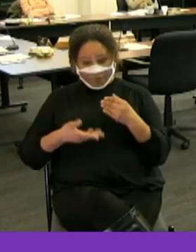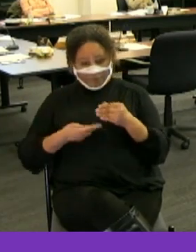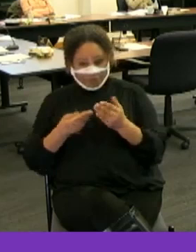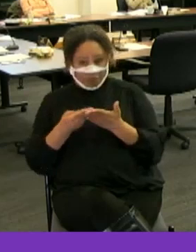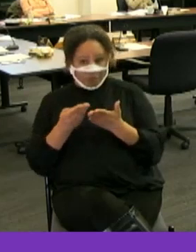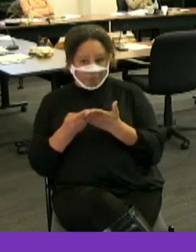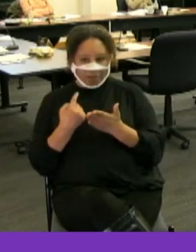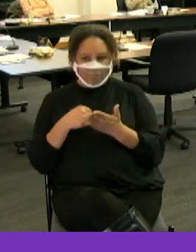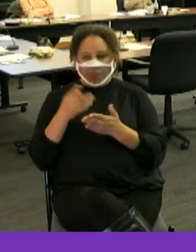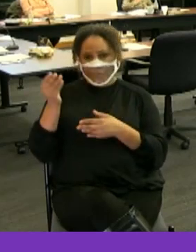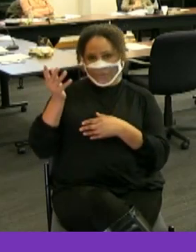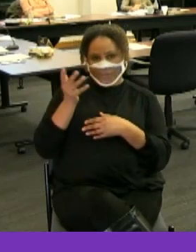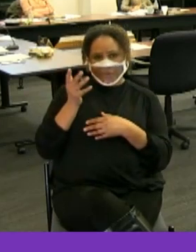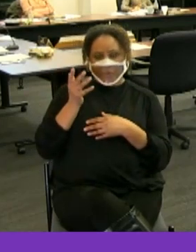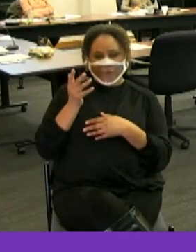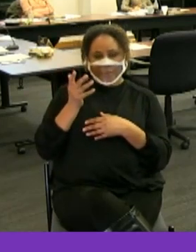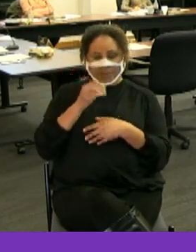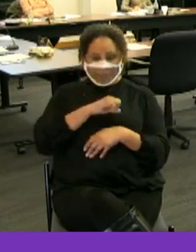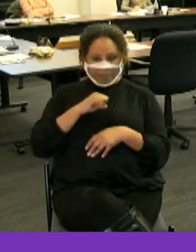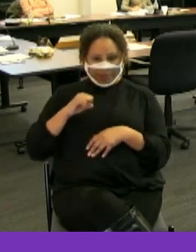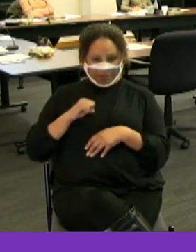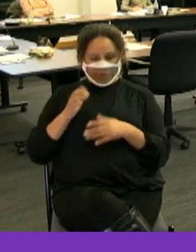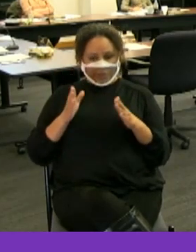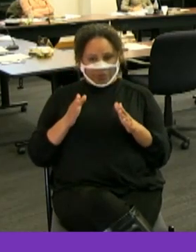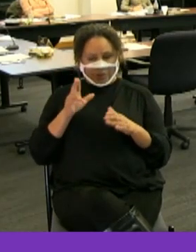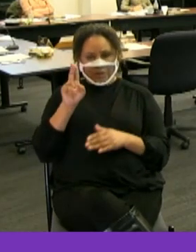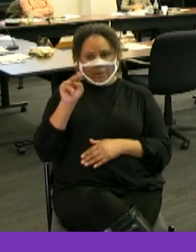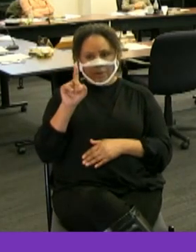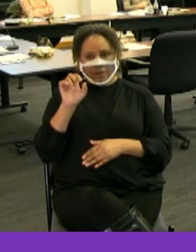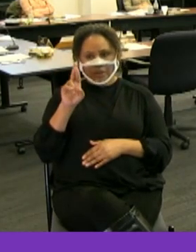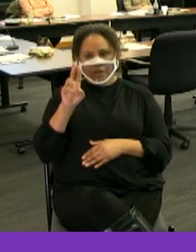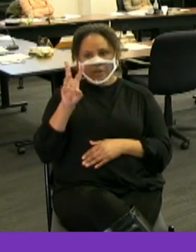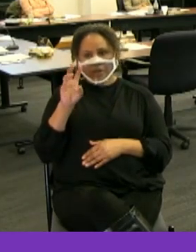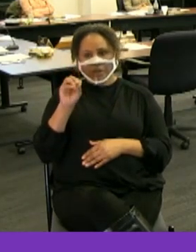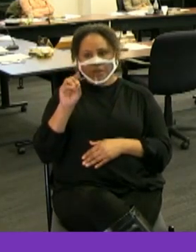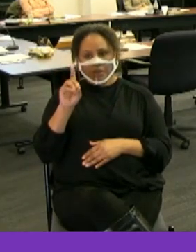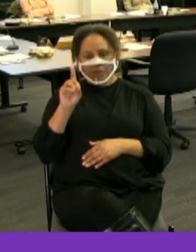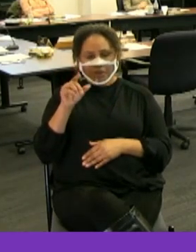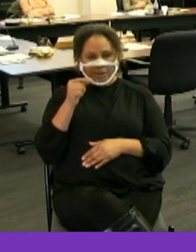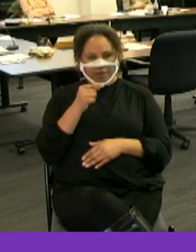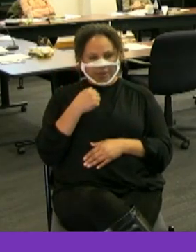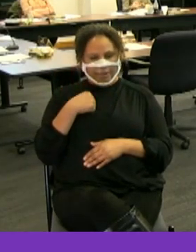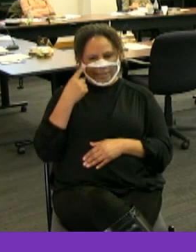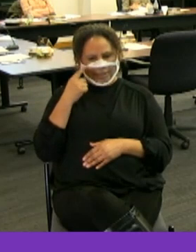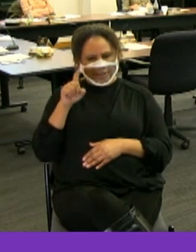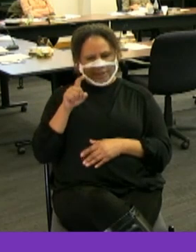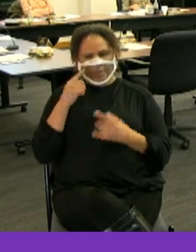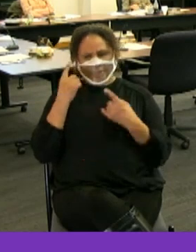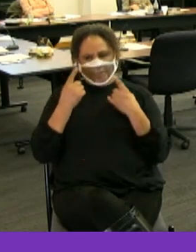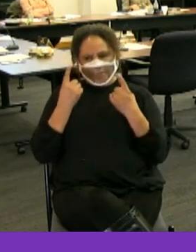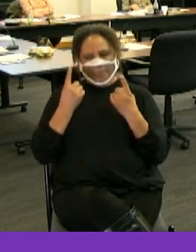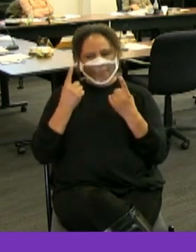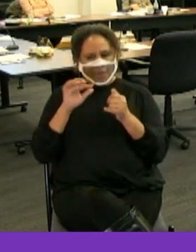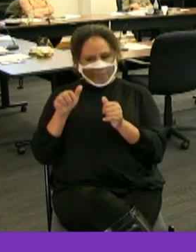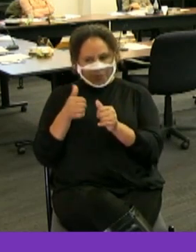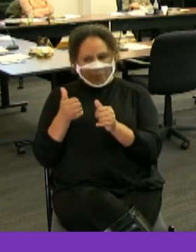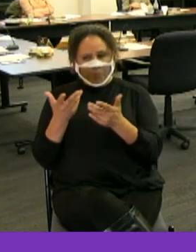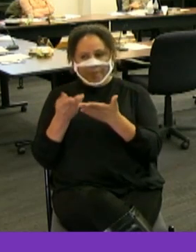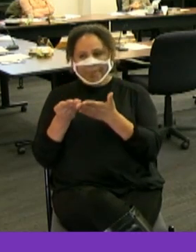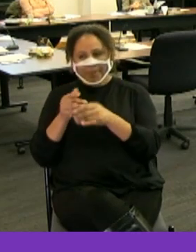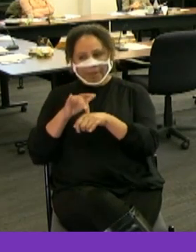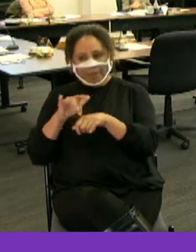aware of that by Senator Underwood, and I think we need to pursue looking at what is available that might aid